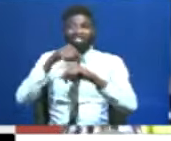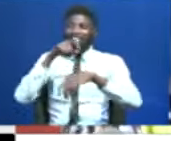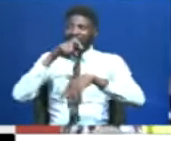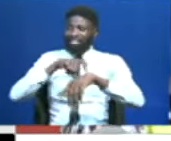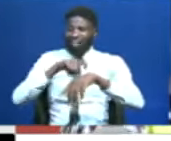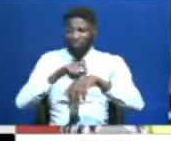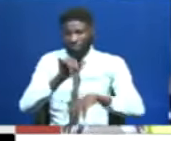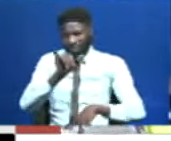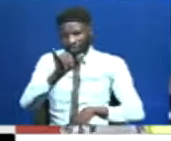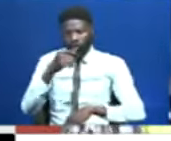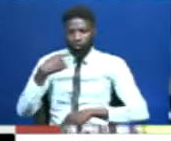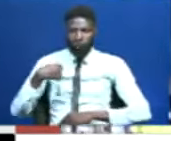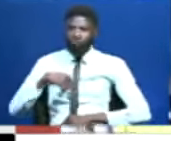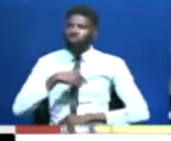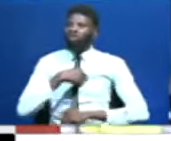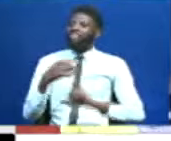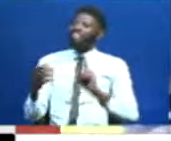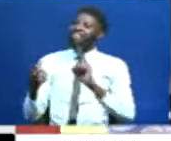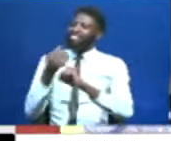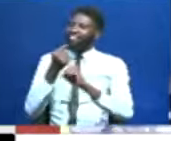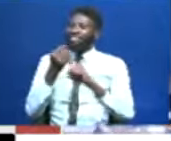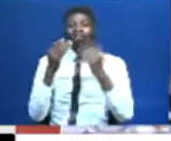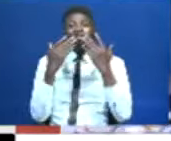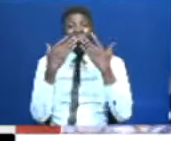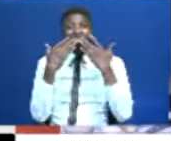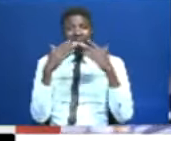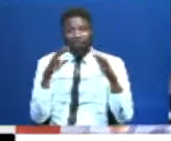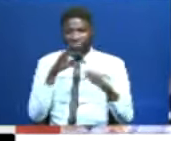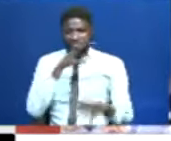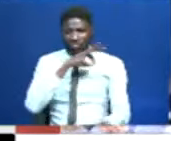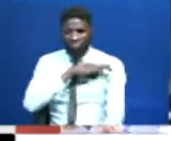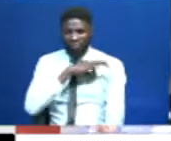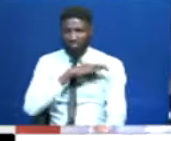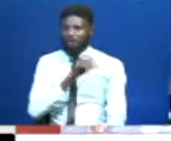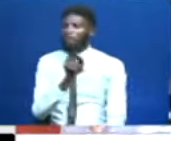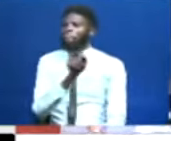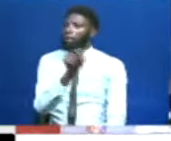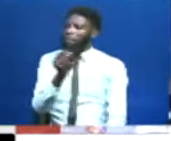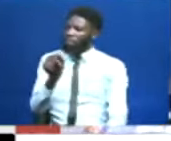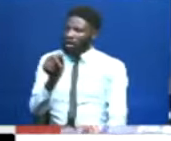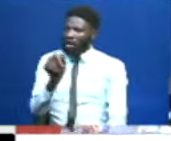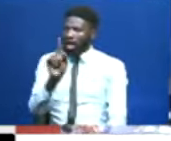achieved not only compensation, but an apology